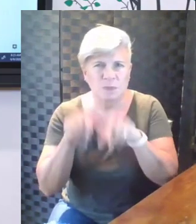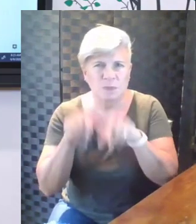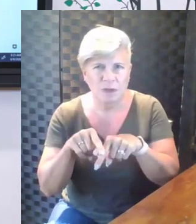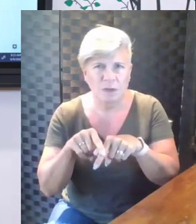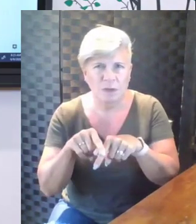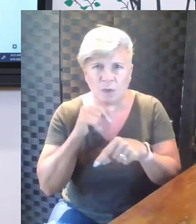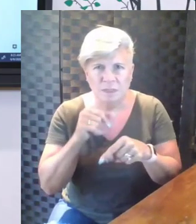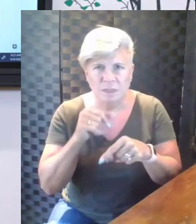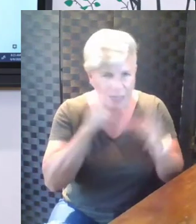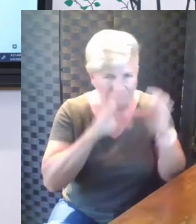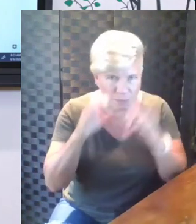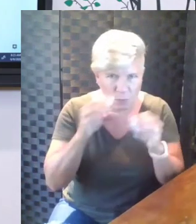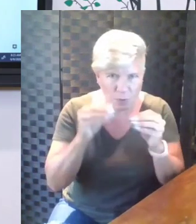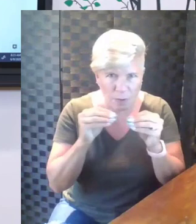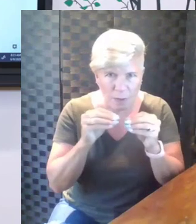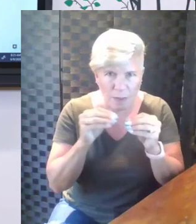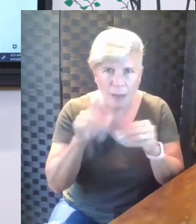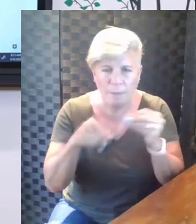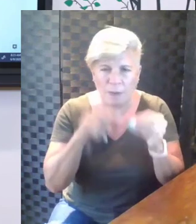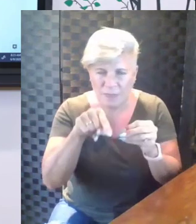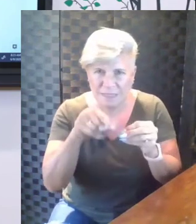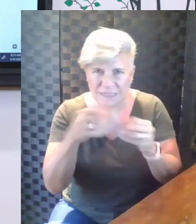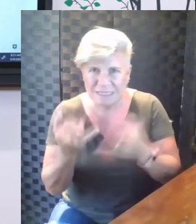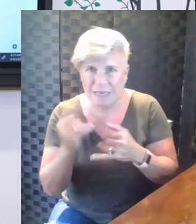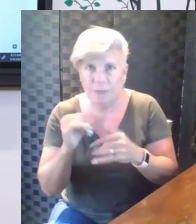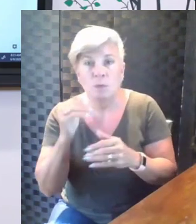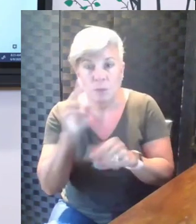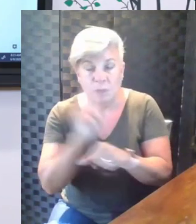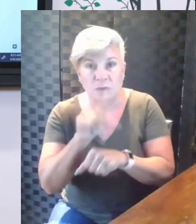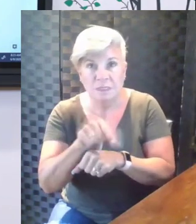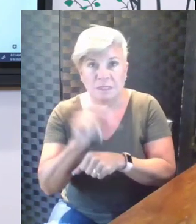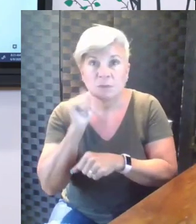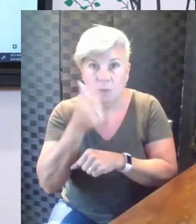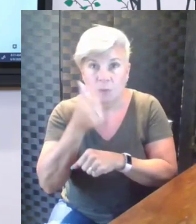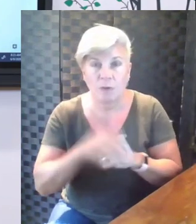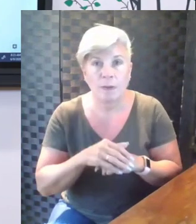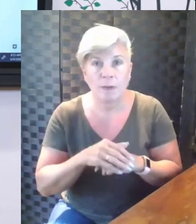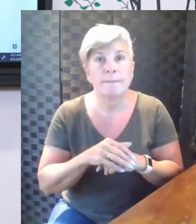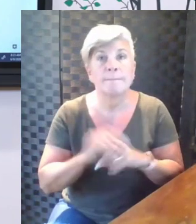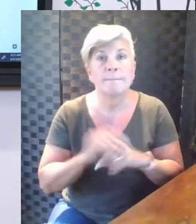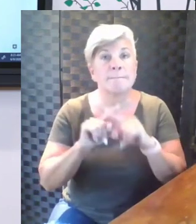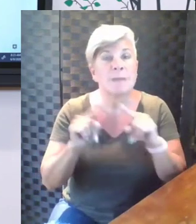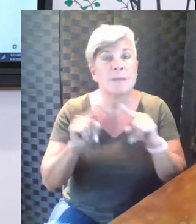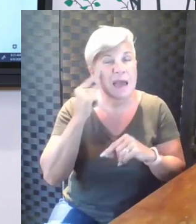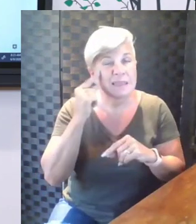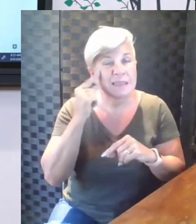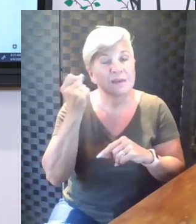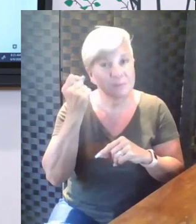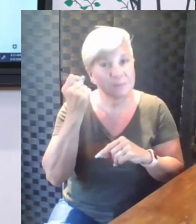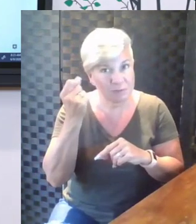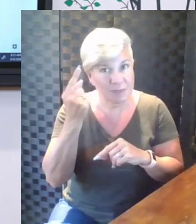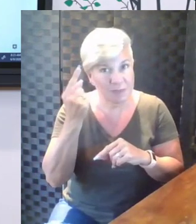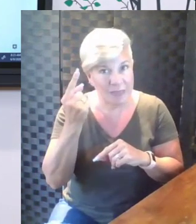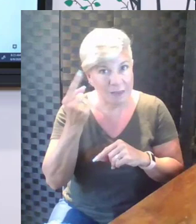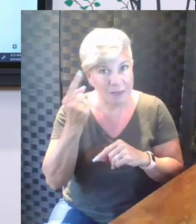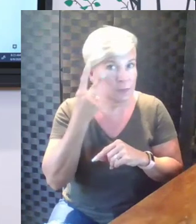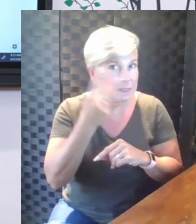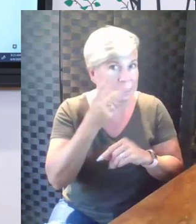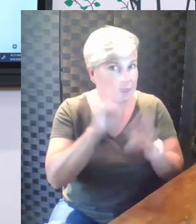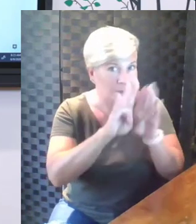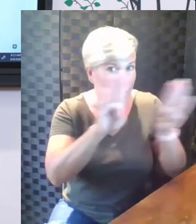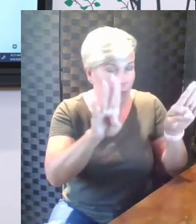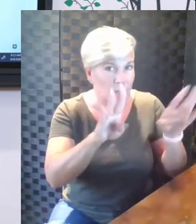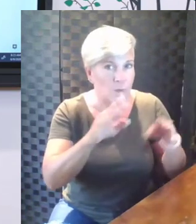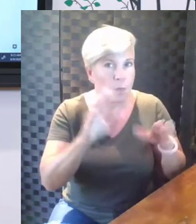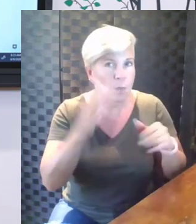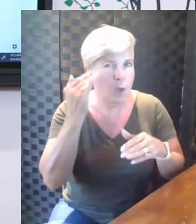not going to explore much with these today, but we will tomorrow, so make sure that you tune in. But I think you're going to understand, once we see what we do on the board, why